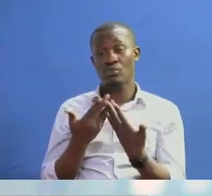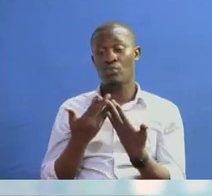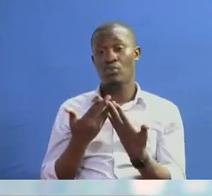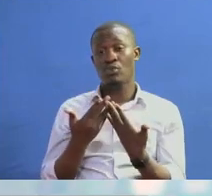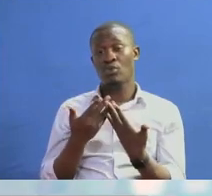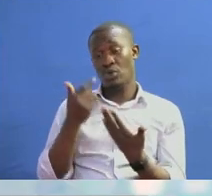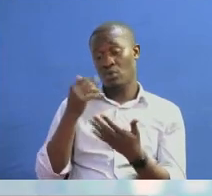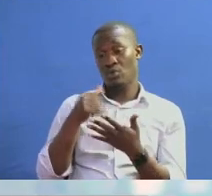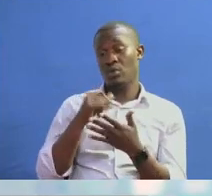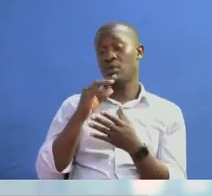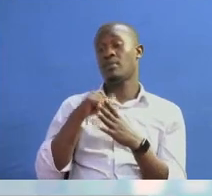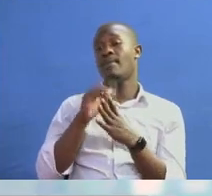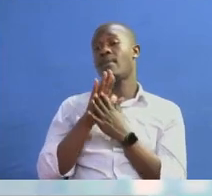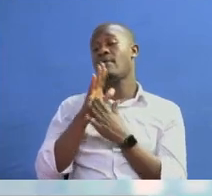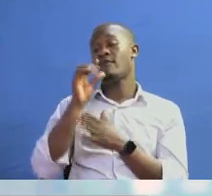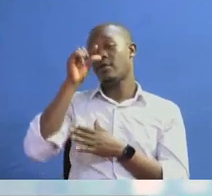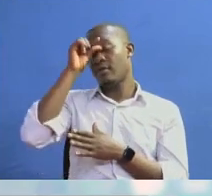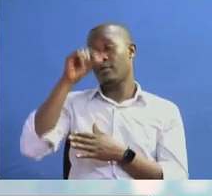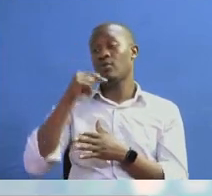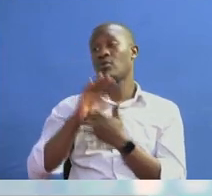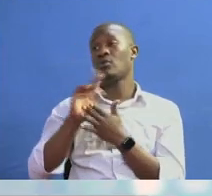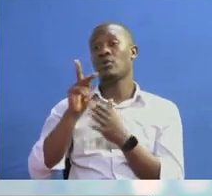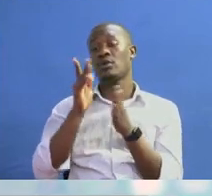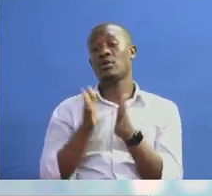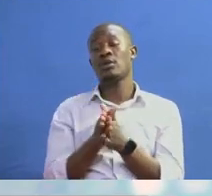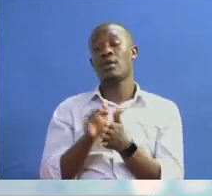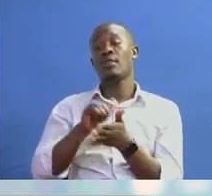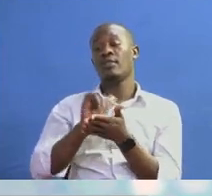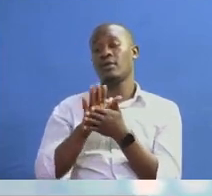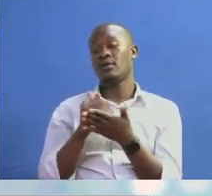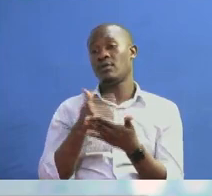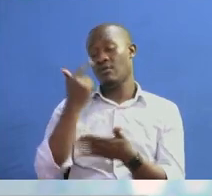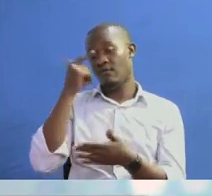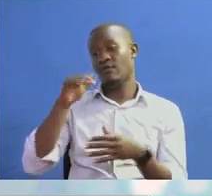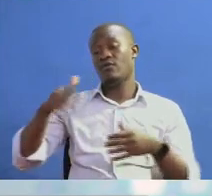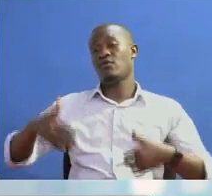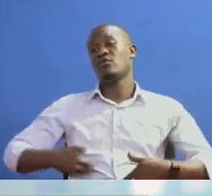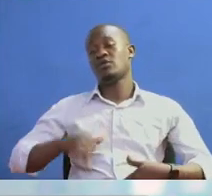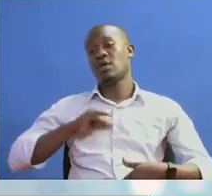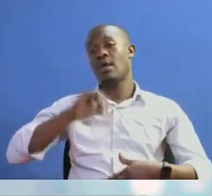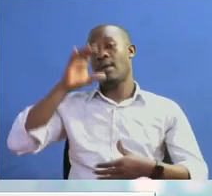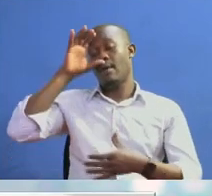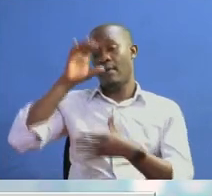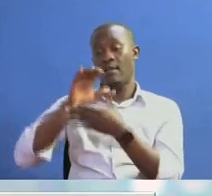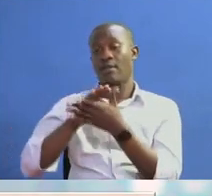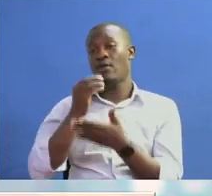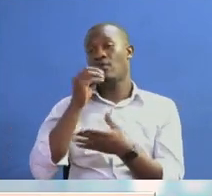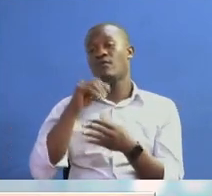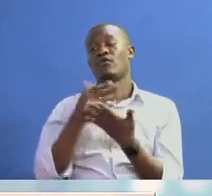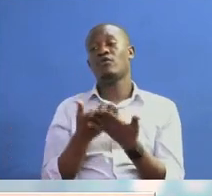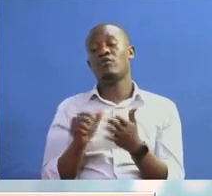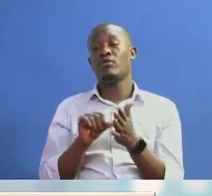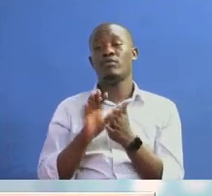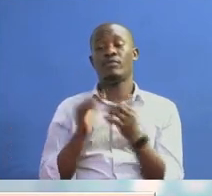it be for the government or for Kenyans who are farming? So that's the point. So for the youth, I believe like the food issue,